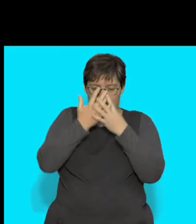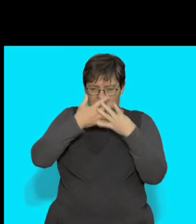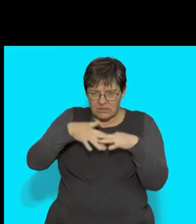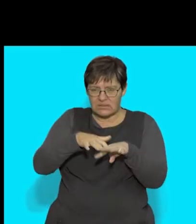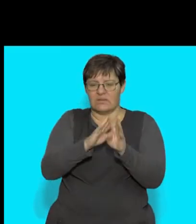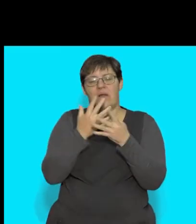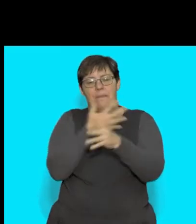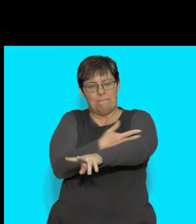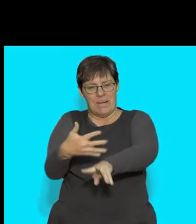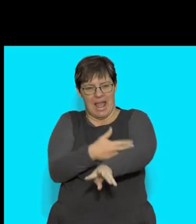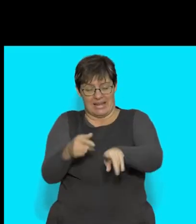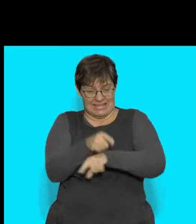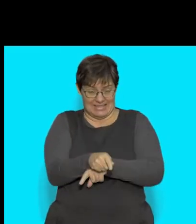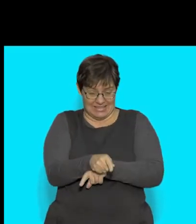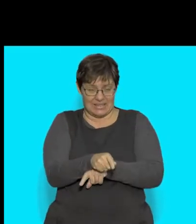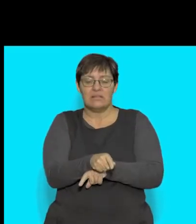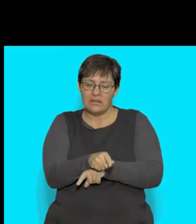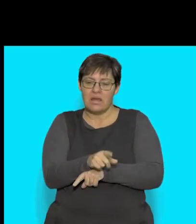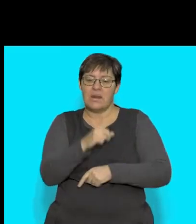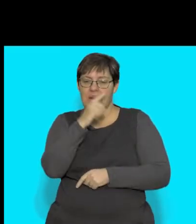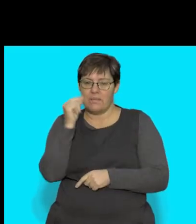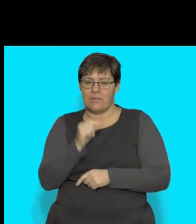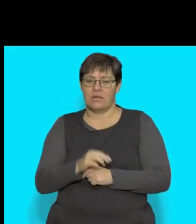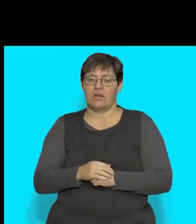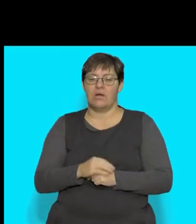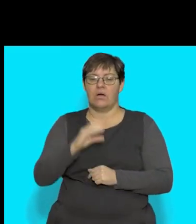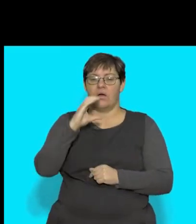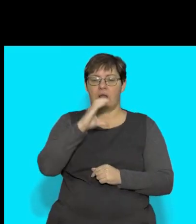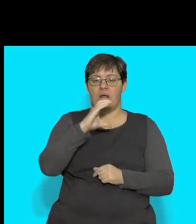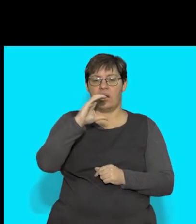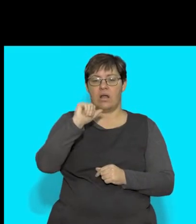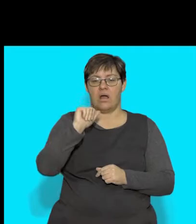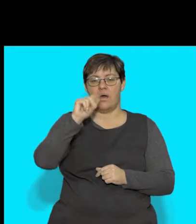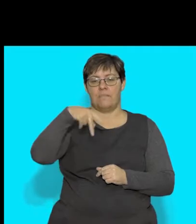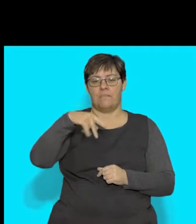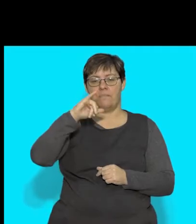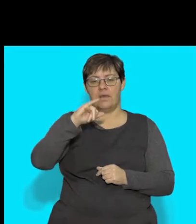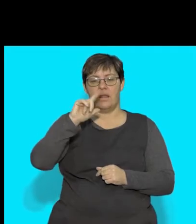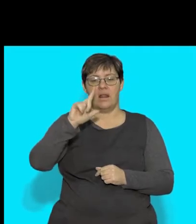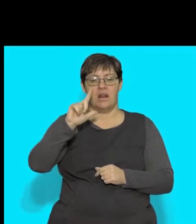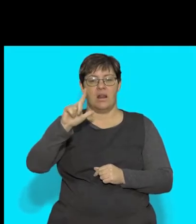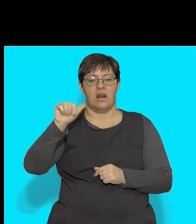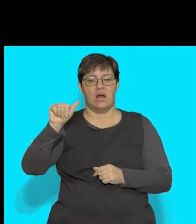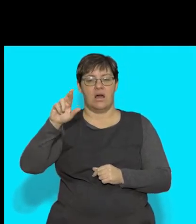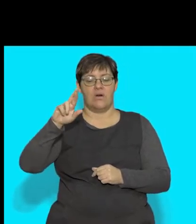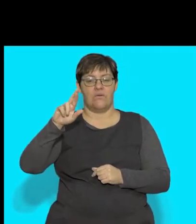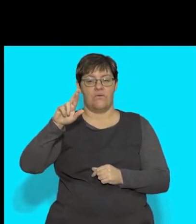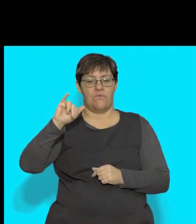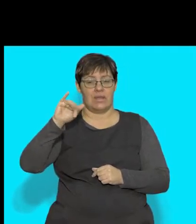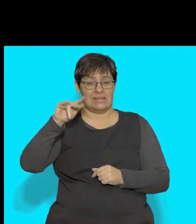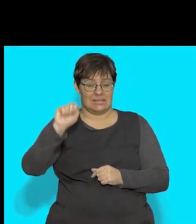convoluted group of blood vessels that are called our capillaries. Now, if you can remember when we looked